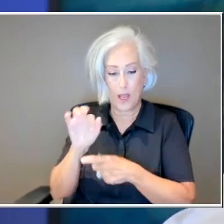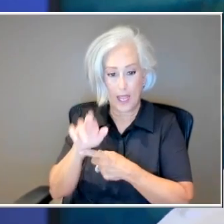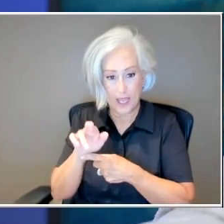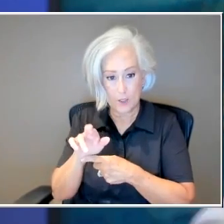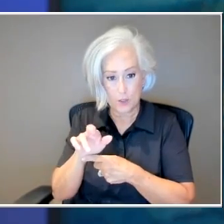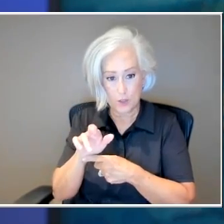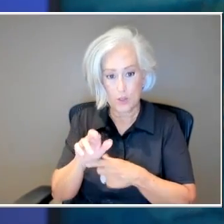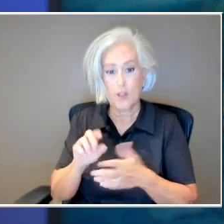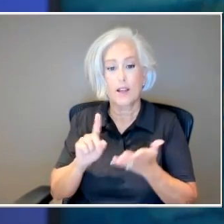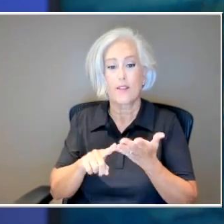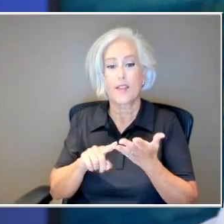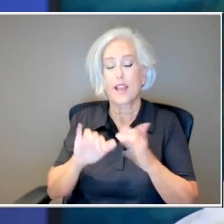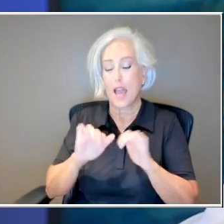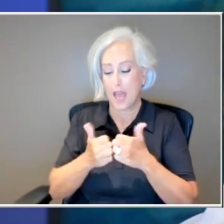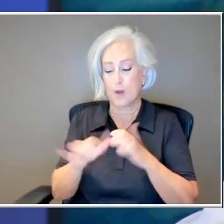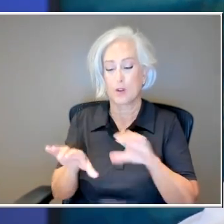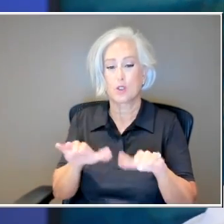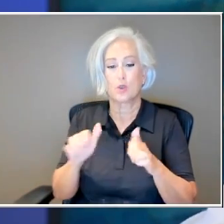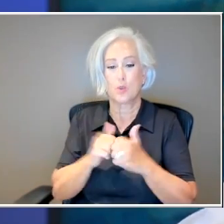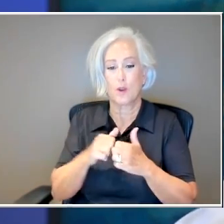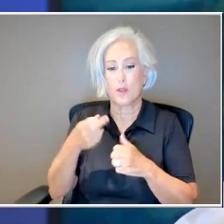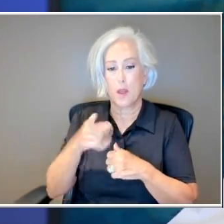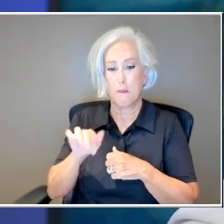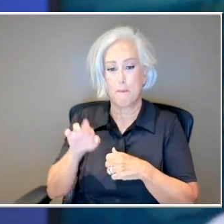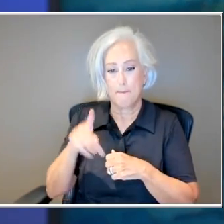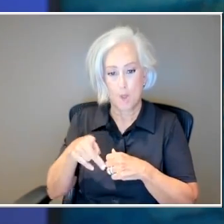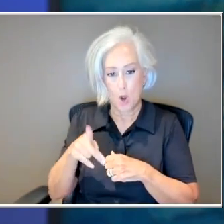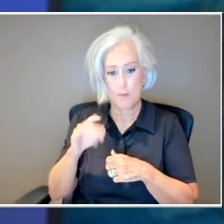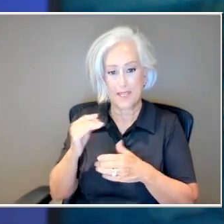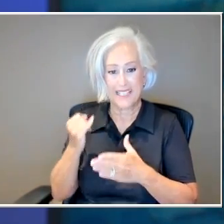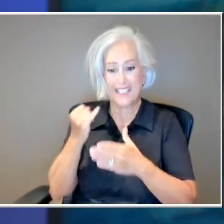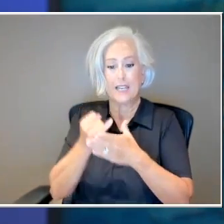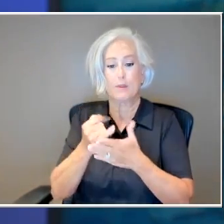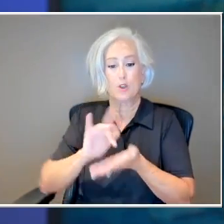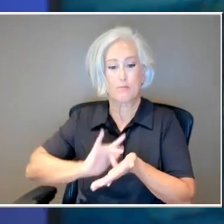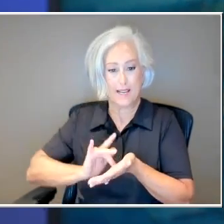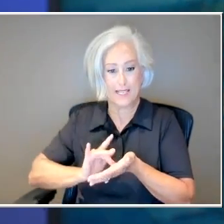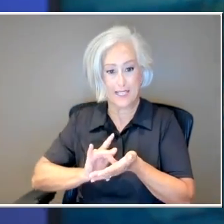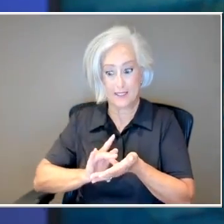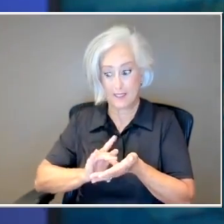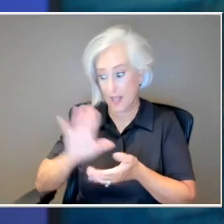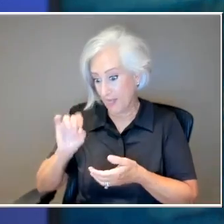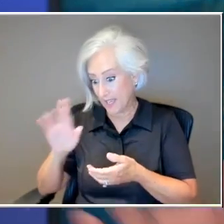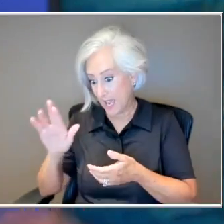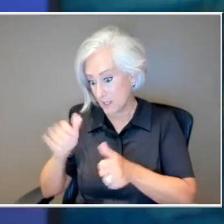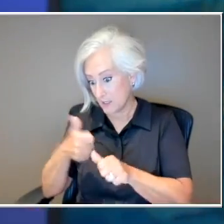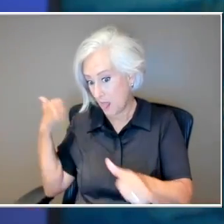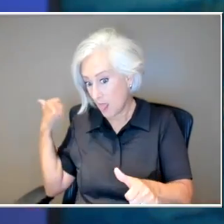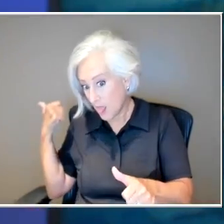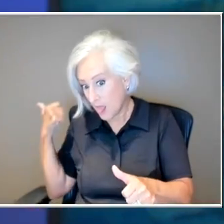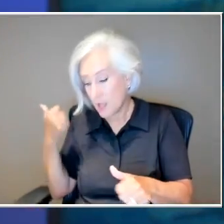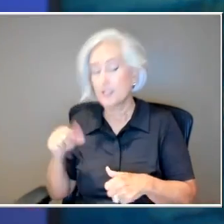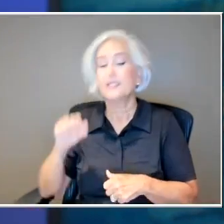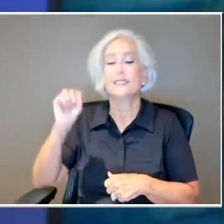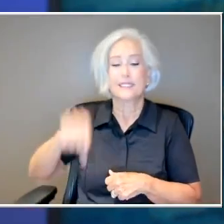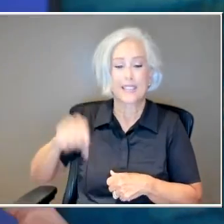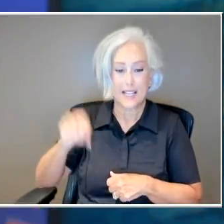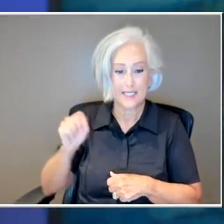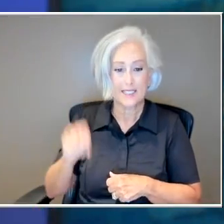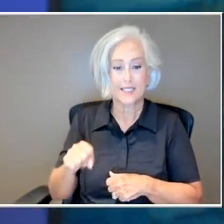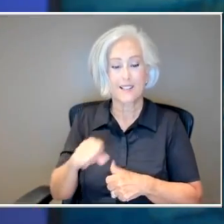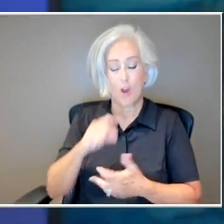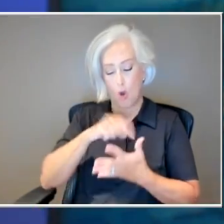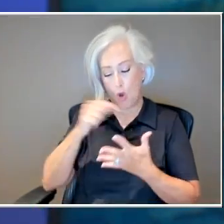PARP inhibitor. Does the cancer stay away? And it did. And then, so all of these are signals of